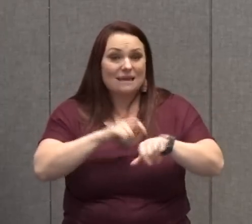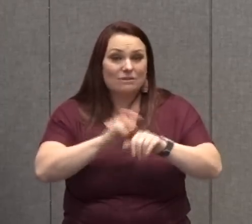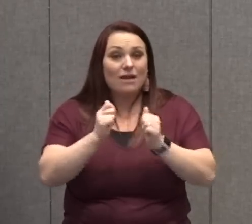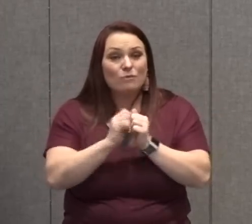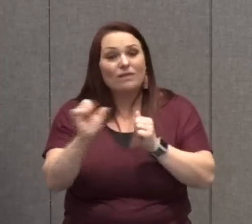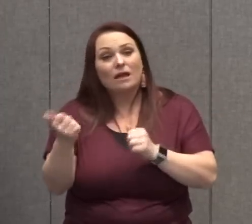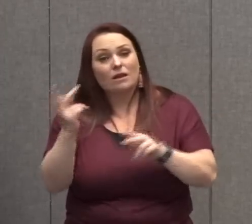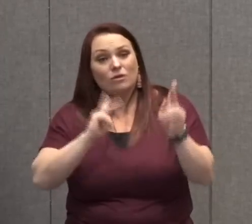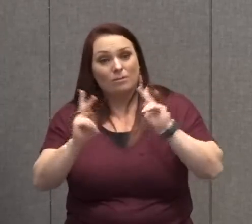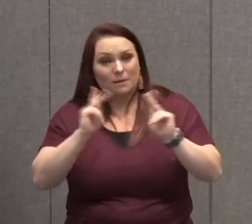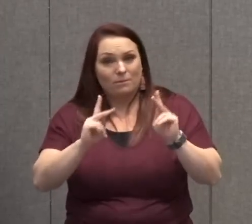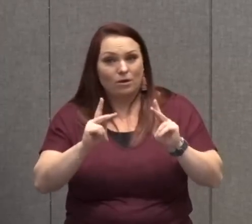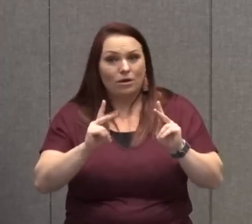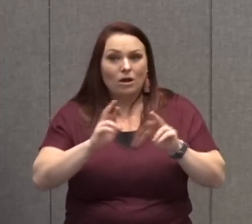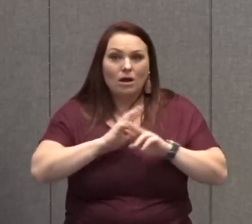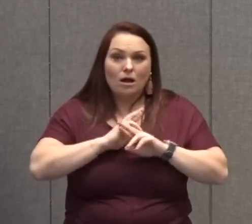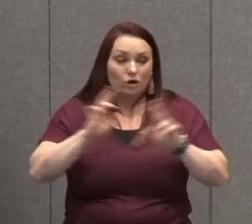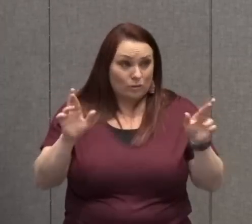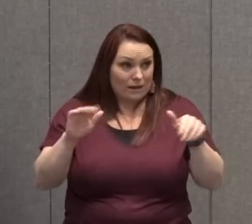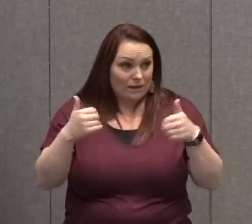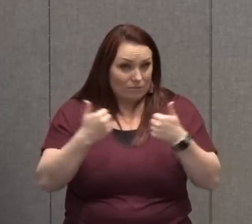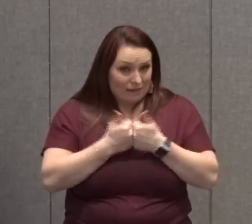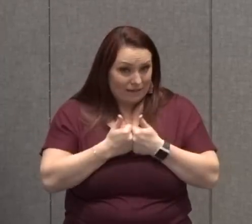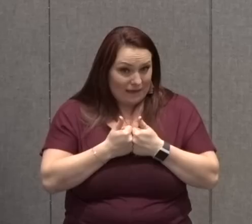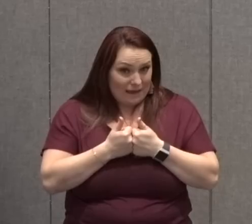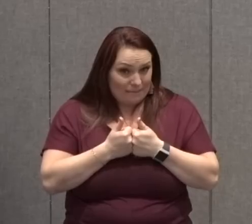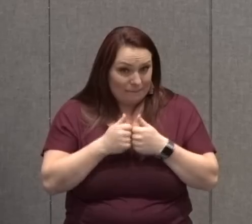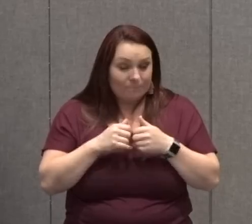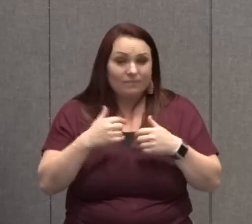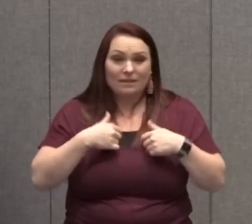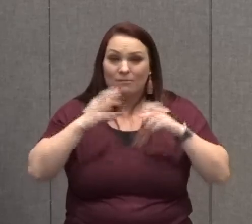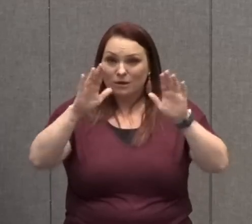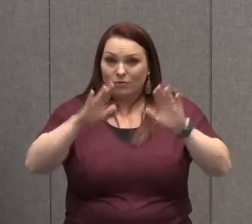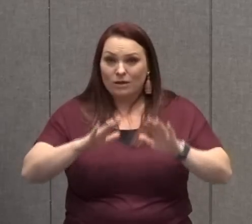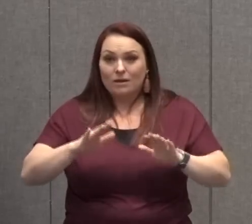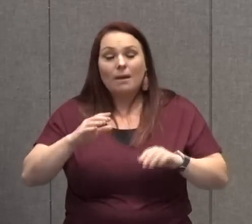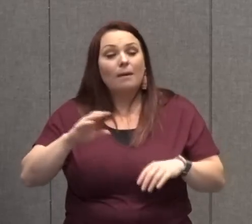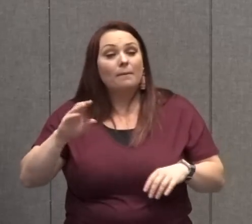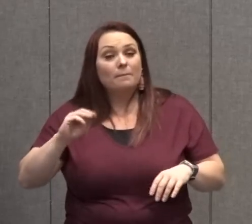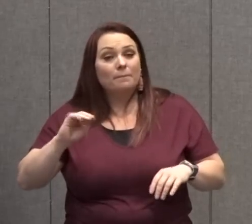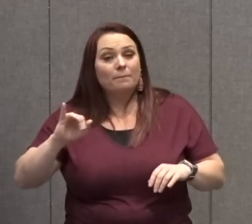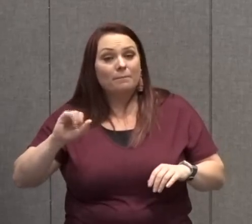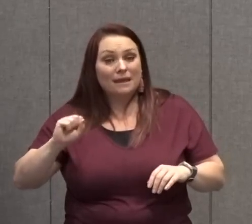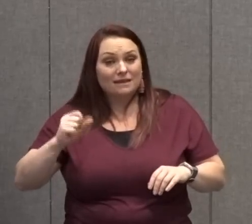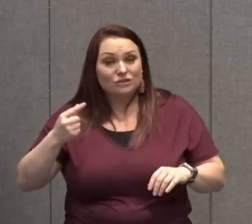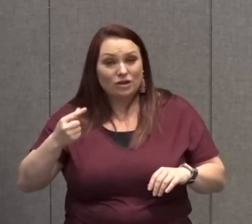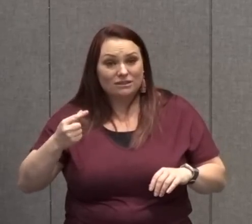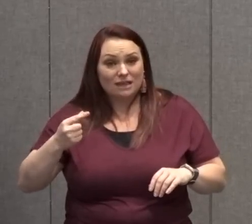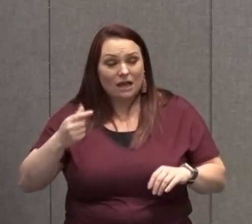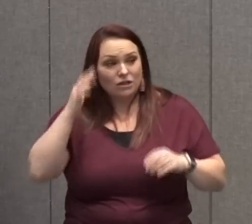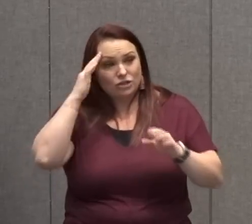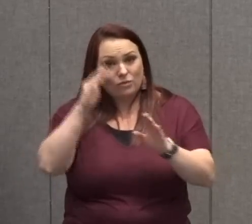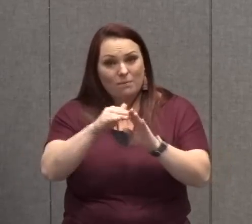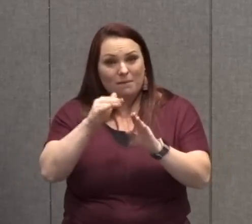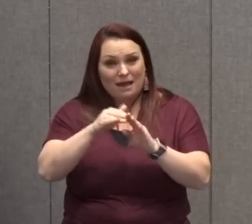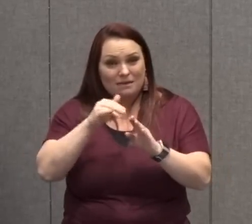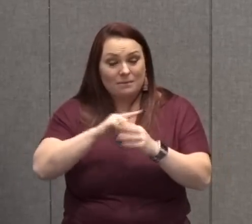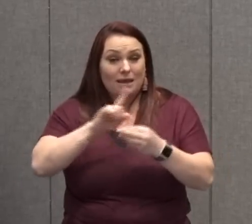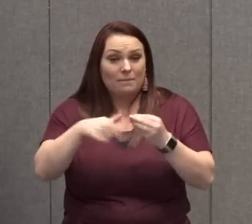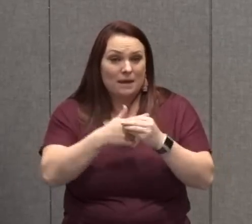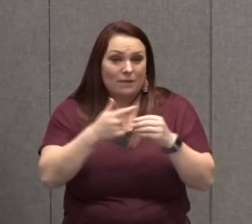actually I'm gonna be honest Miss Garcia is the one who reminded me about this game that I had totally forgotten about